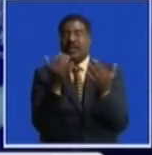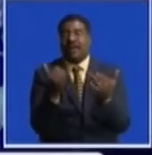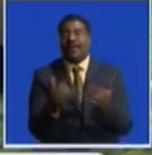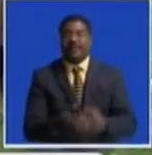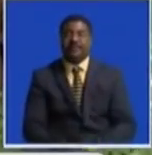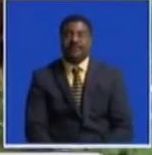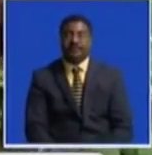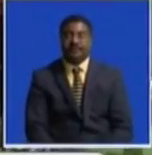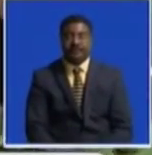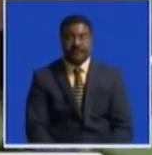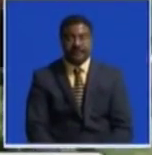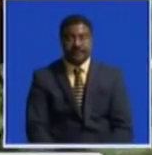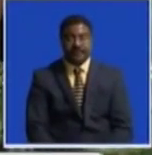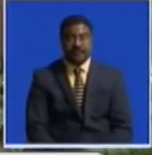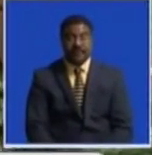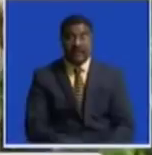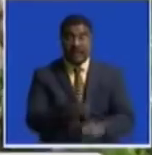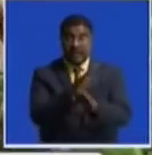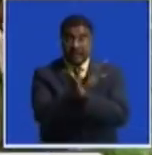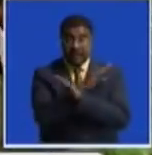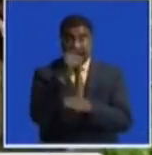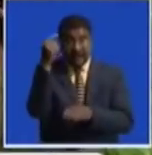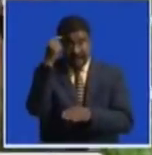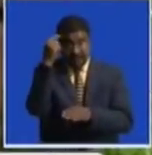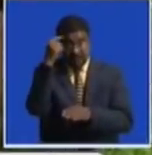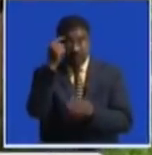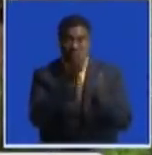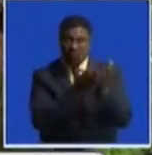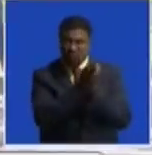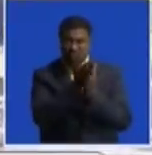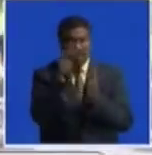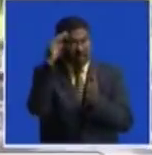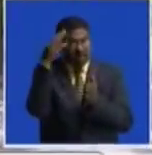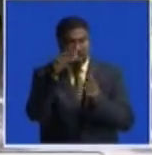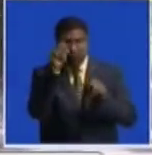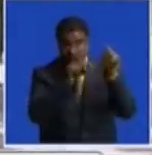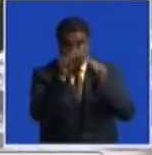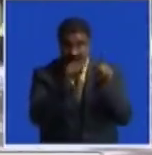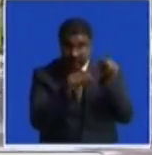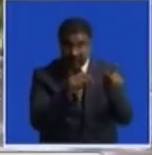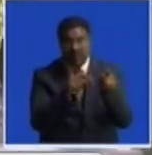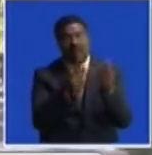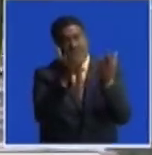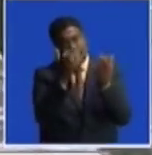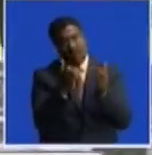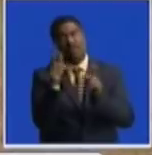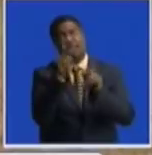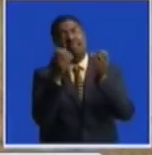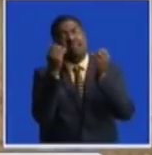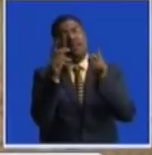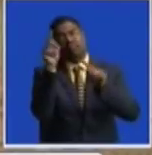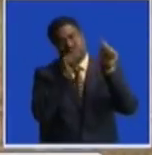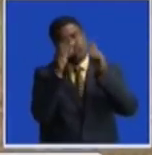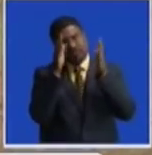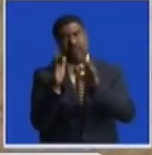report. The Zambian government, through the Ministry of Tourism and Arts, has been making strides to make Zambia a leading tourist destination. And